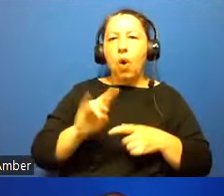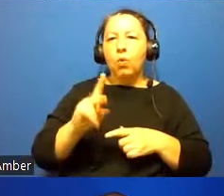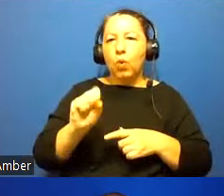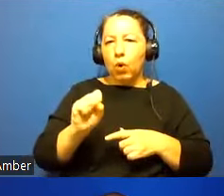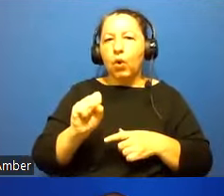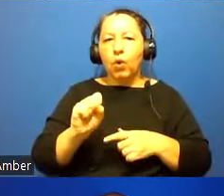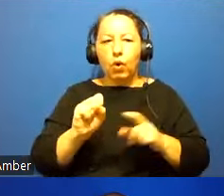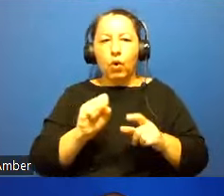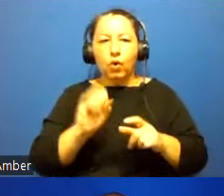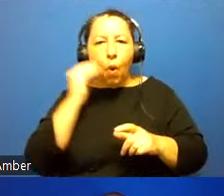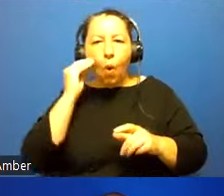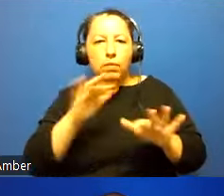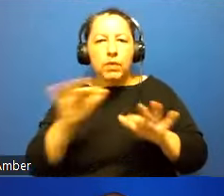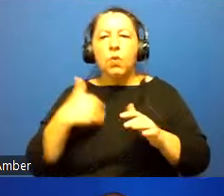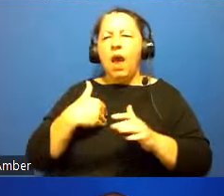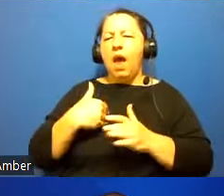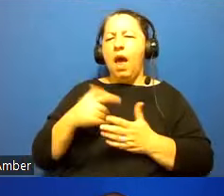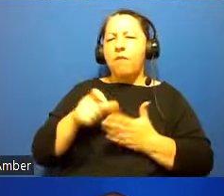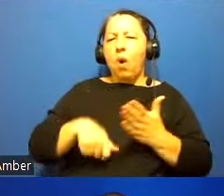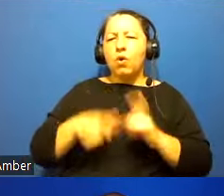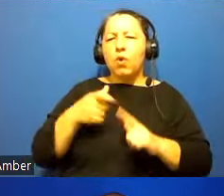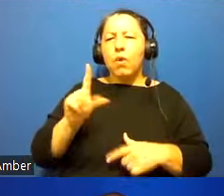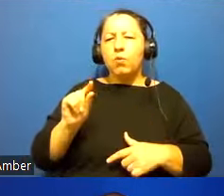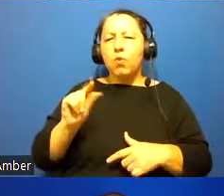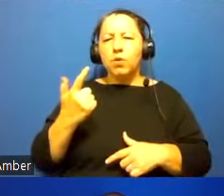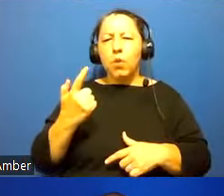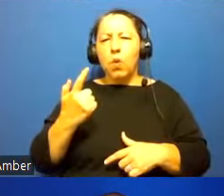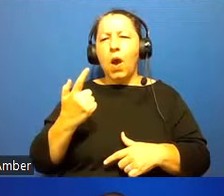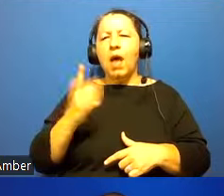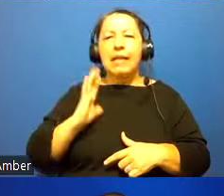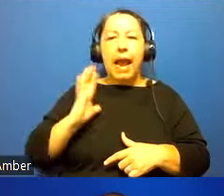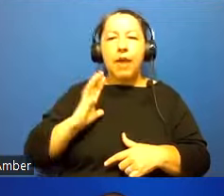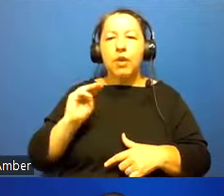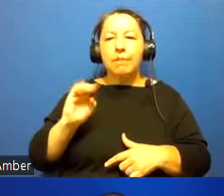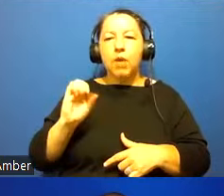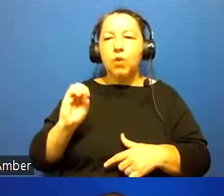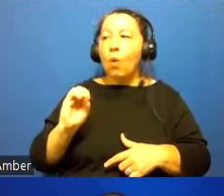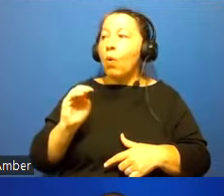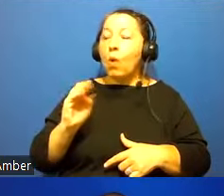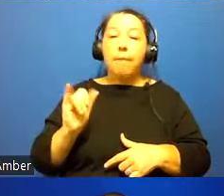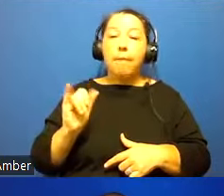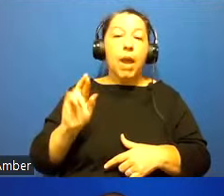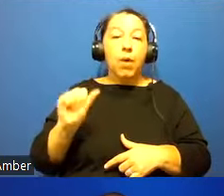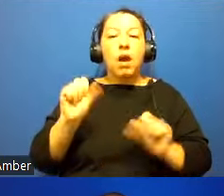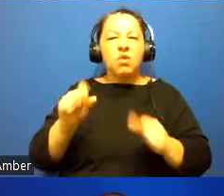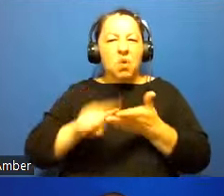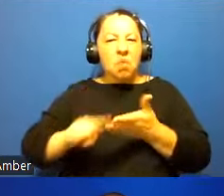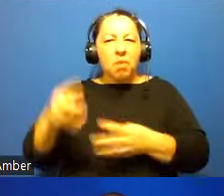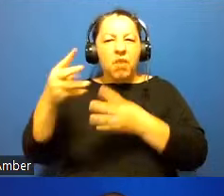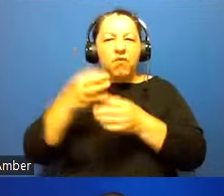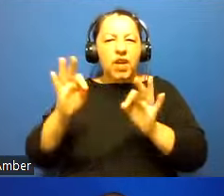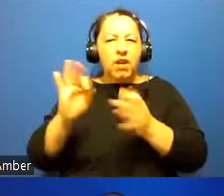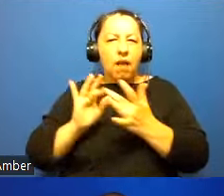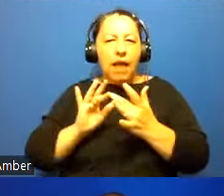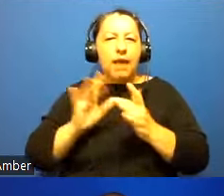we have an article from 2021 in Ancient Mesoamerica that you can look up for free online to get the details of